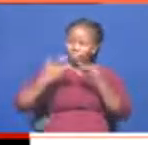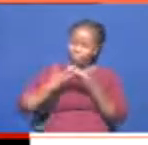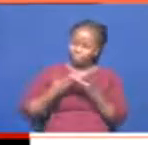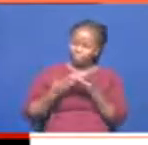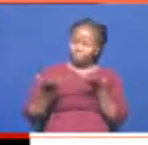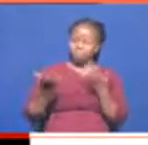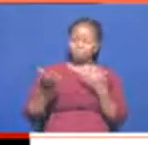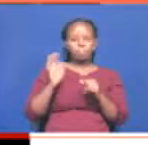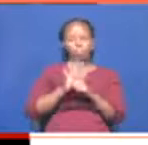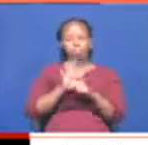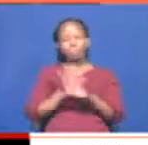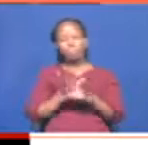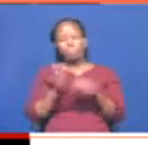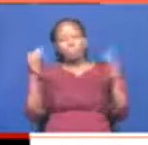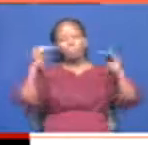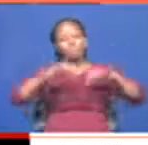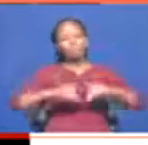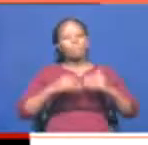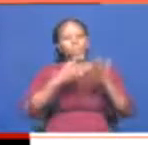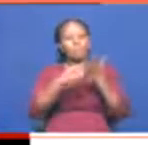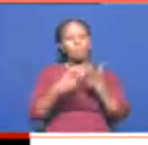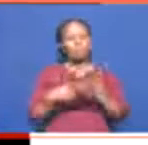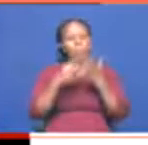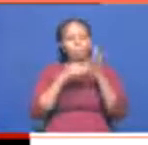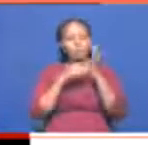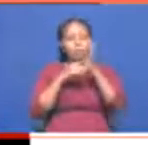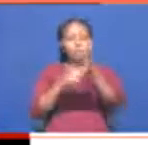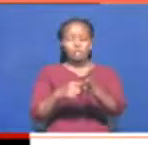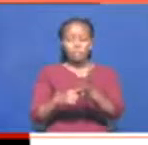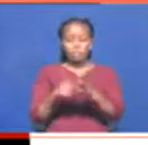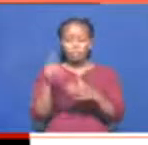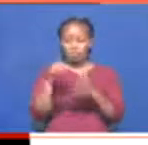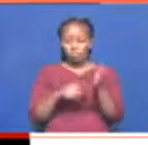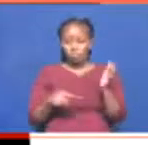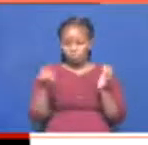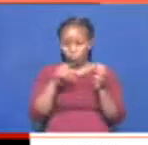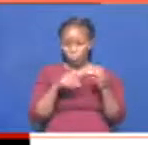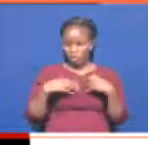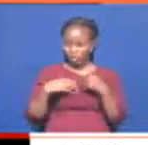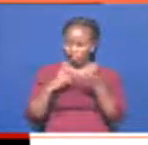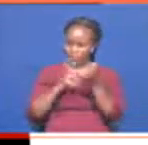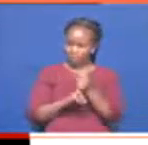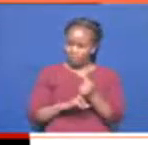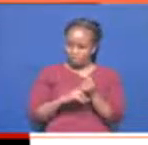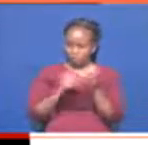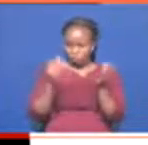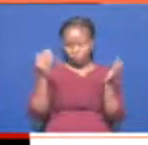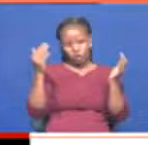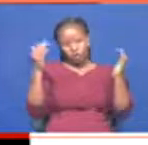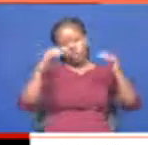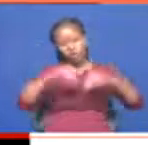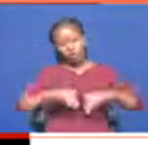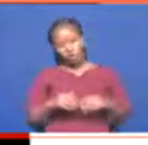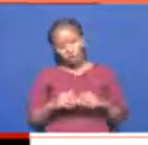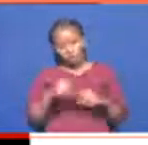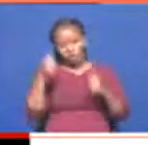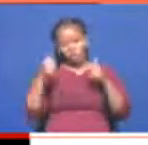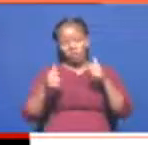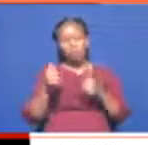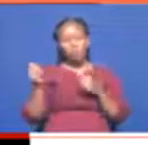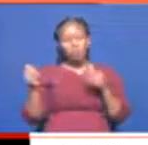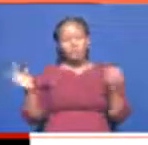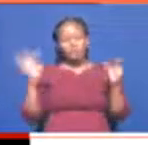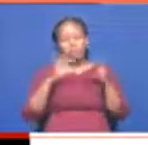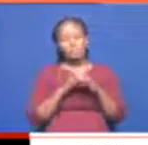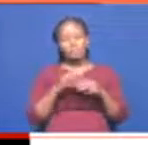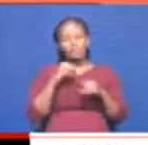engagement forums such as this, the Engineering Partnership Convention, that brings together stakeholders in